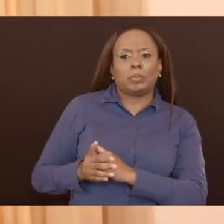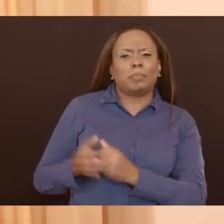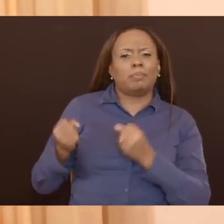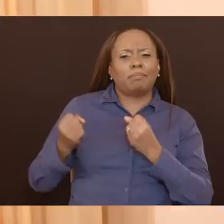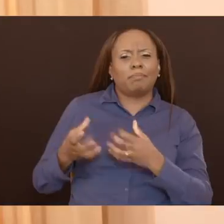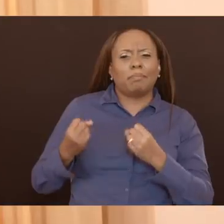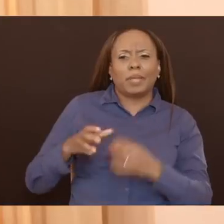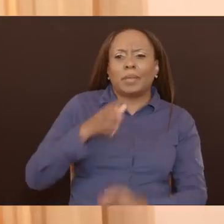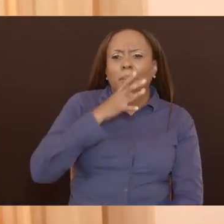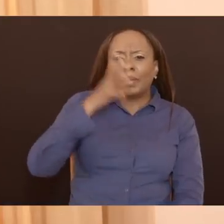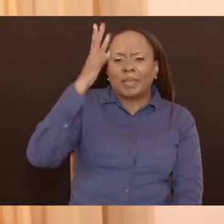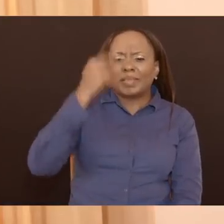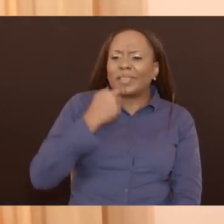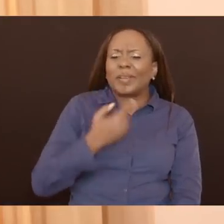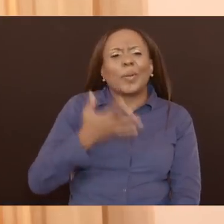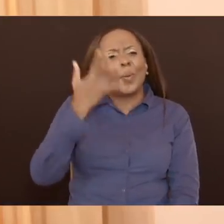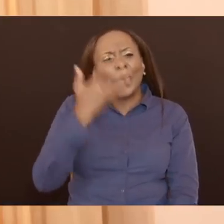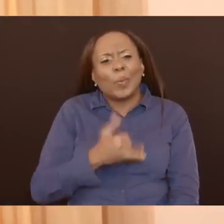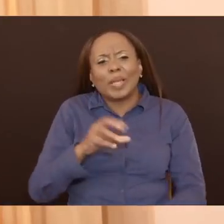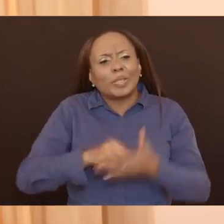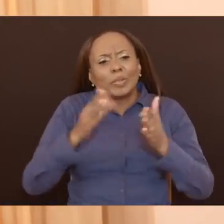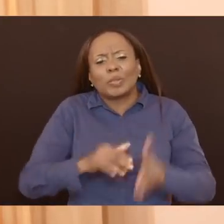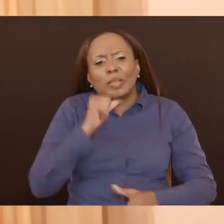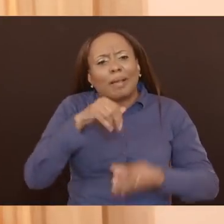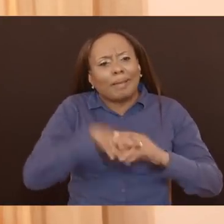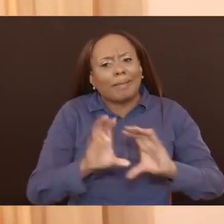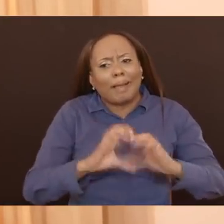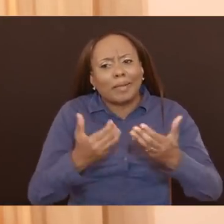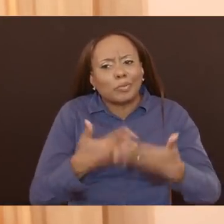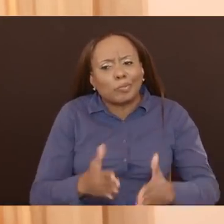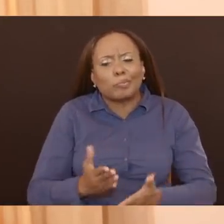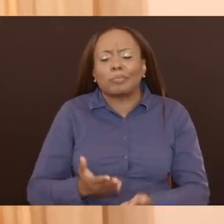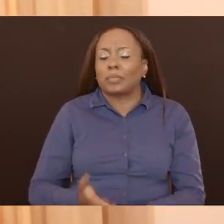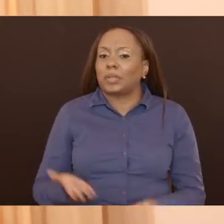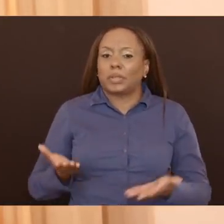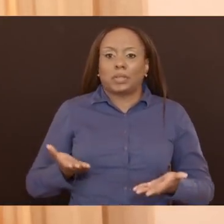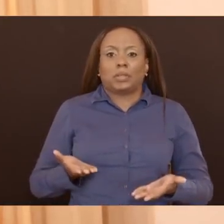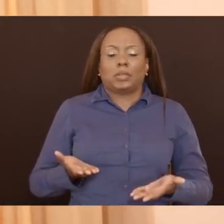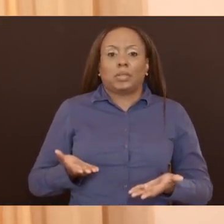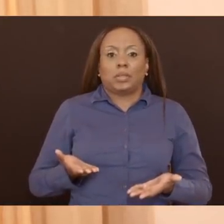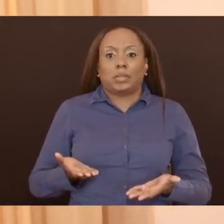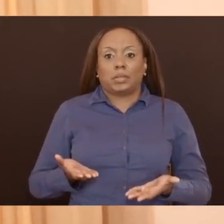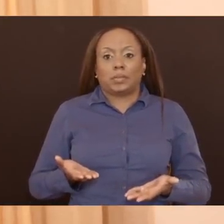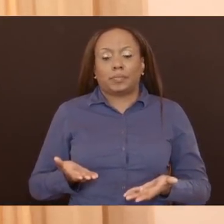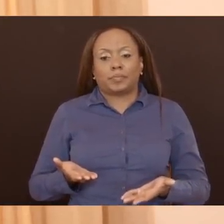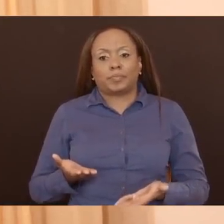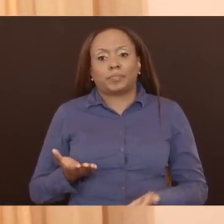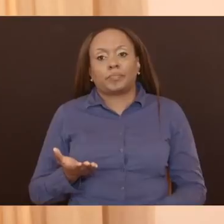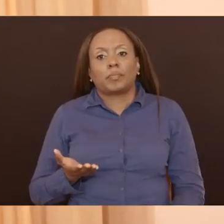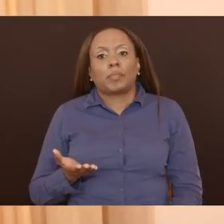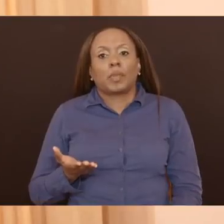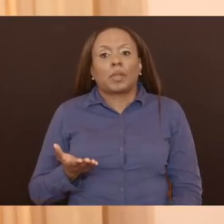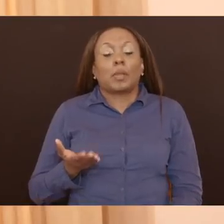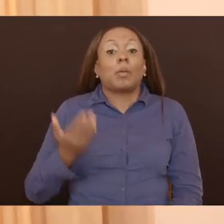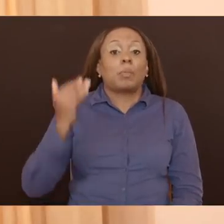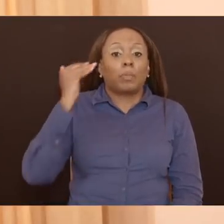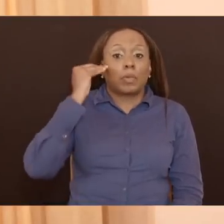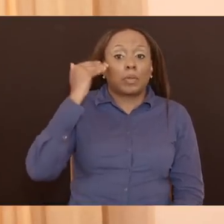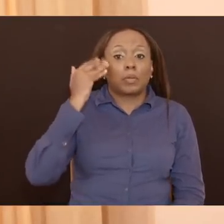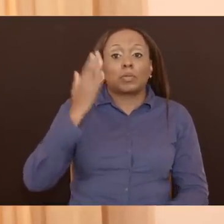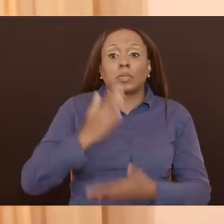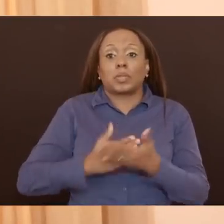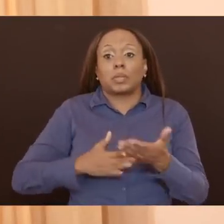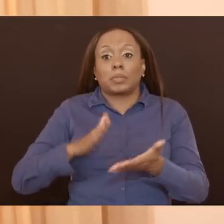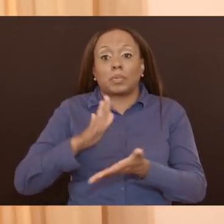already asking, but why can't we do it? We recognize that there are some schools, and the Ministry of Education will set out the criteria, that